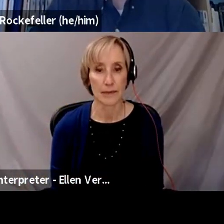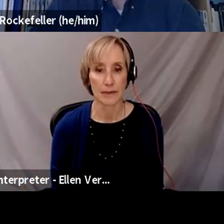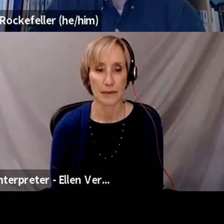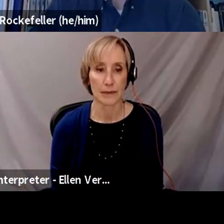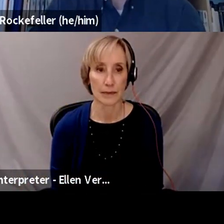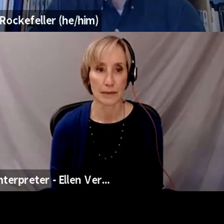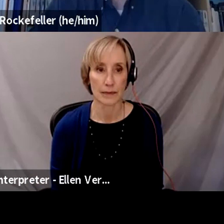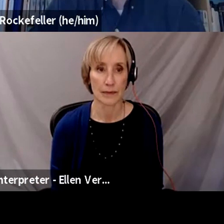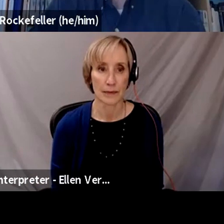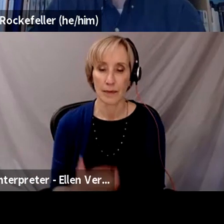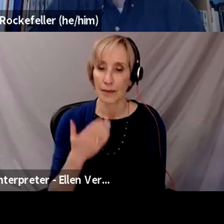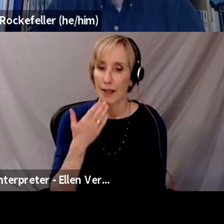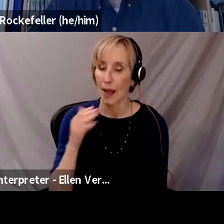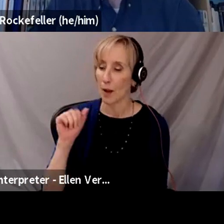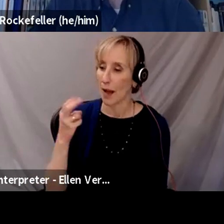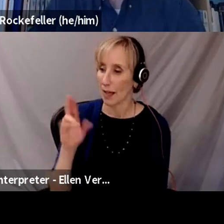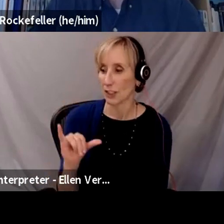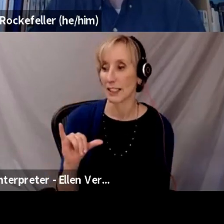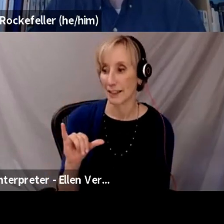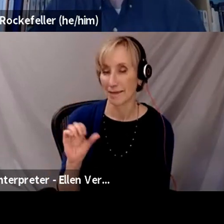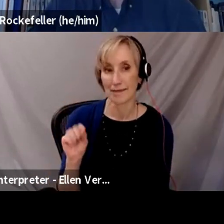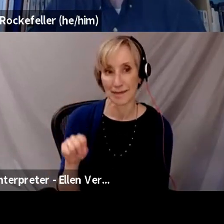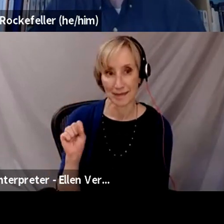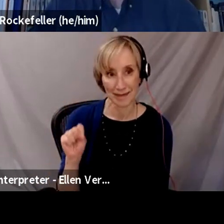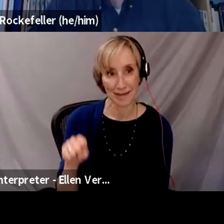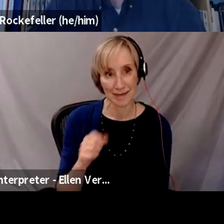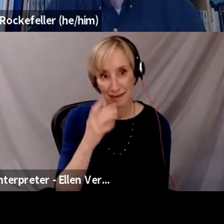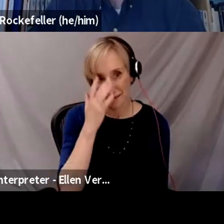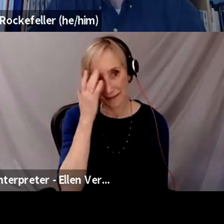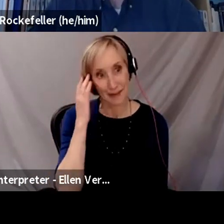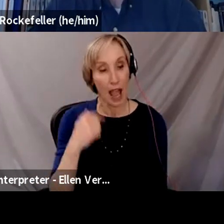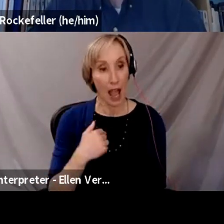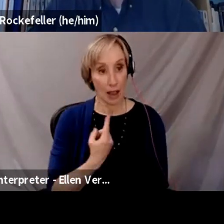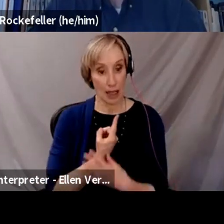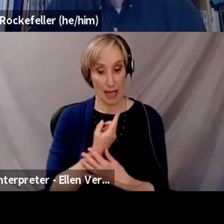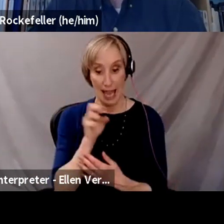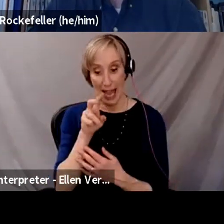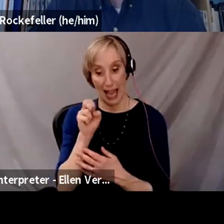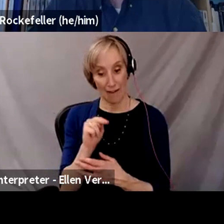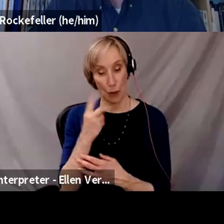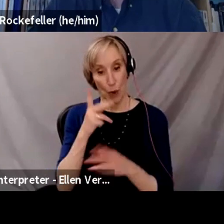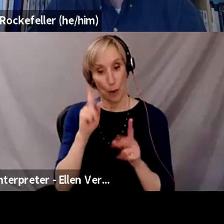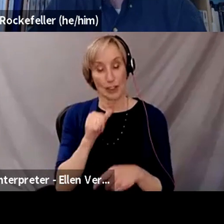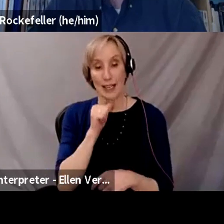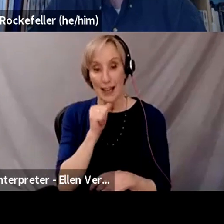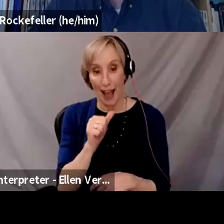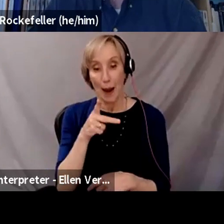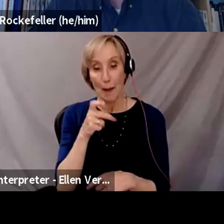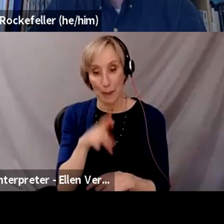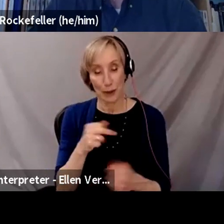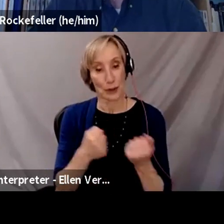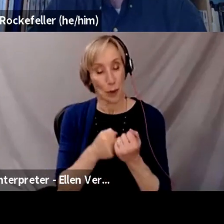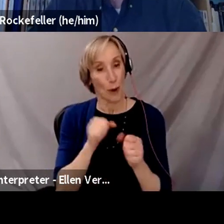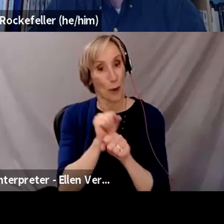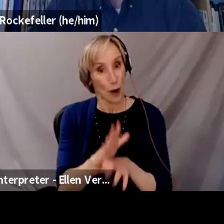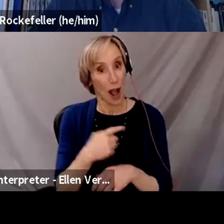Yeah, thank you, Ashley. I think I'm the one person here who is not a peer support worker, and I've only sort of recently encountered